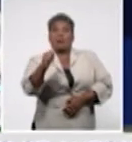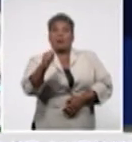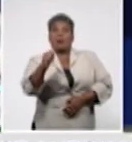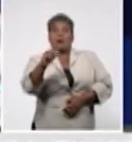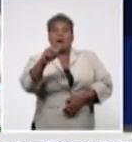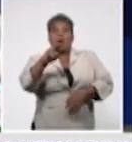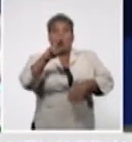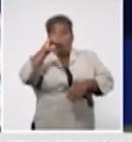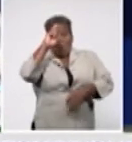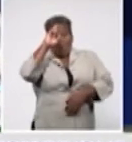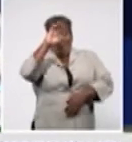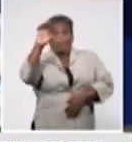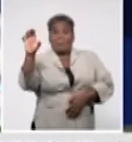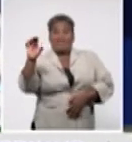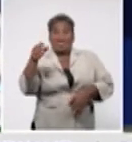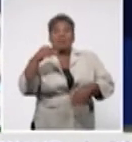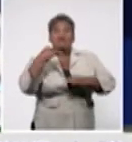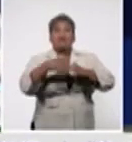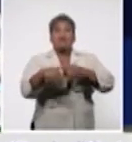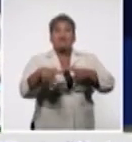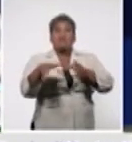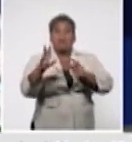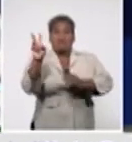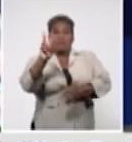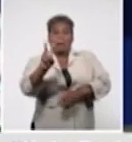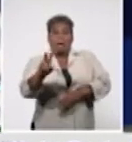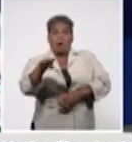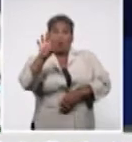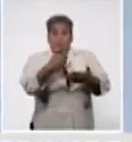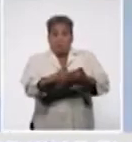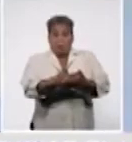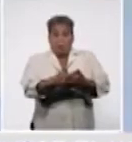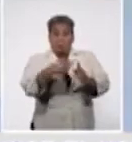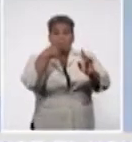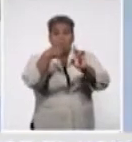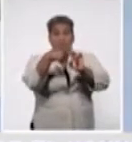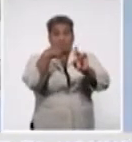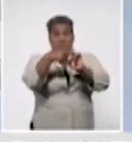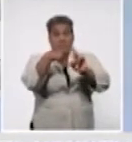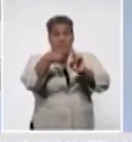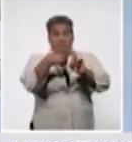Hospital. As a result of the analysis and processing of these